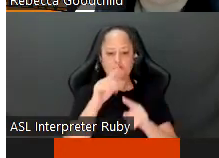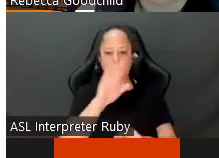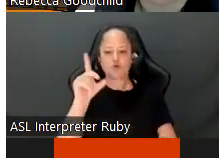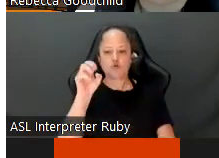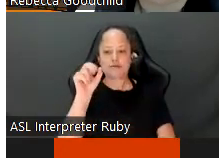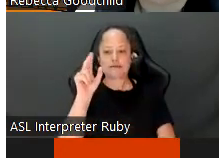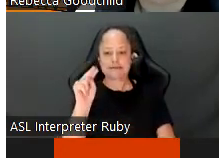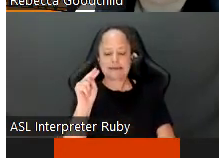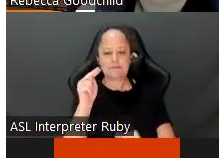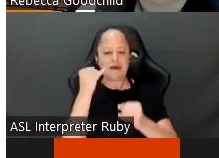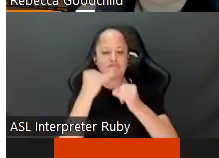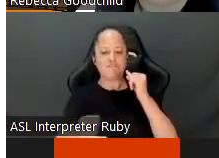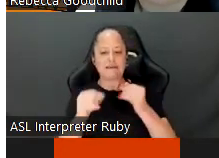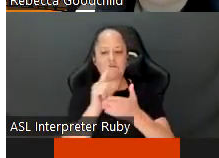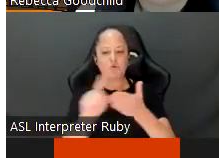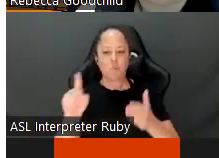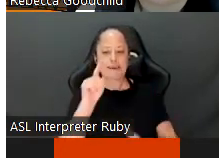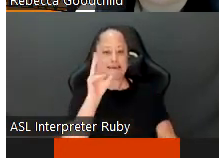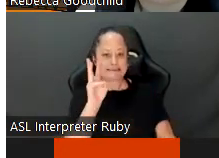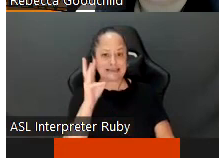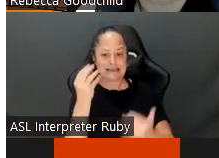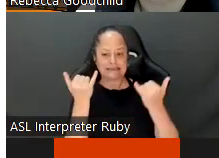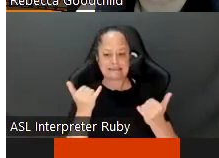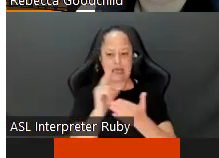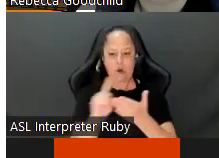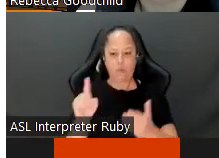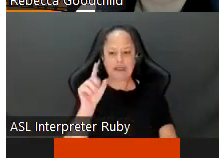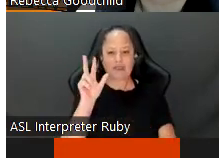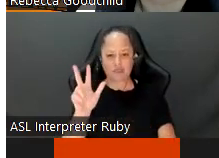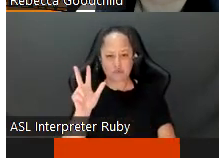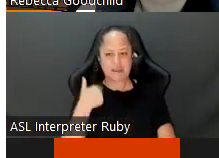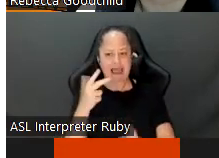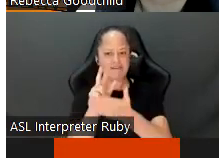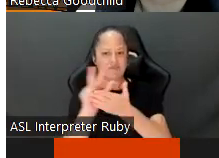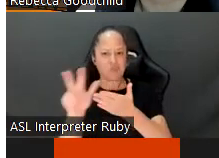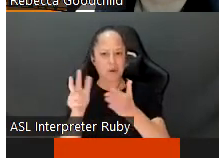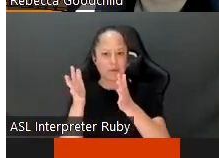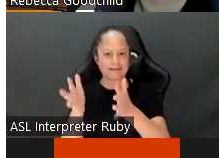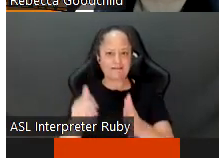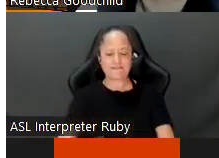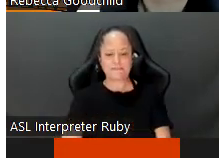week 6. So this is week 3, I believe. So you got 3 more weeks to go.